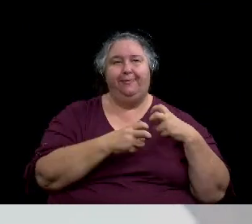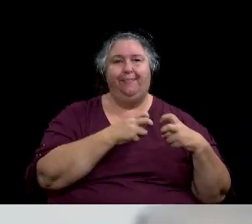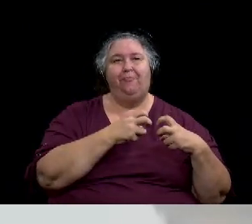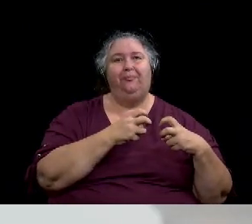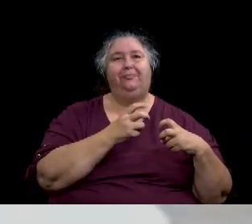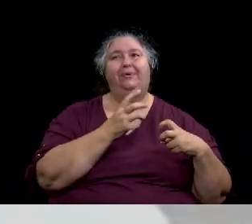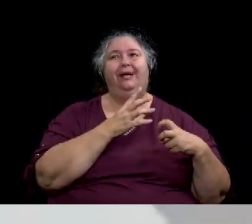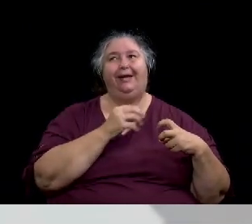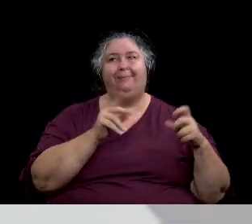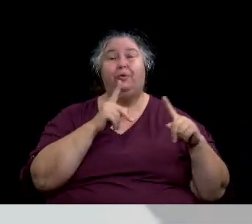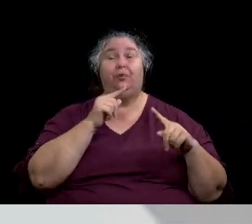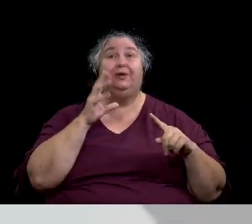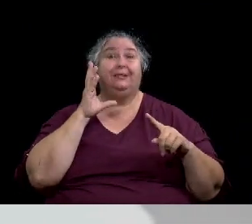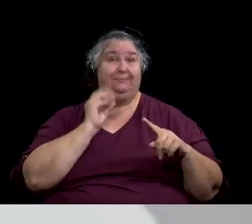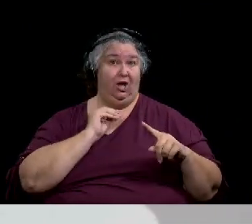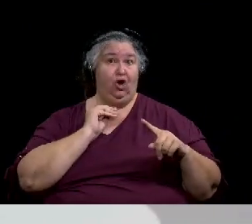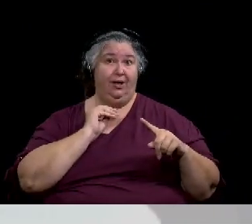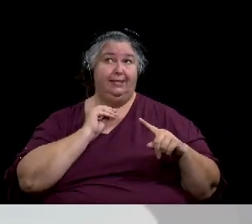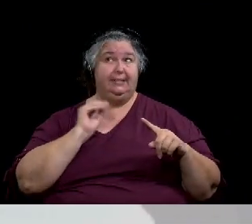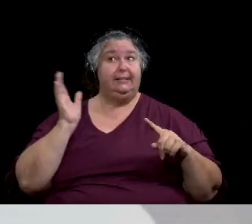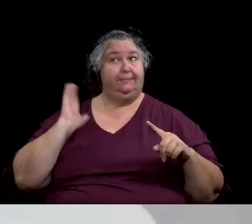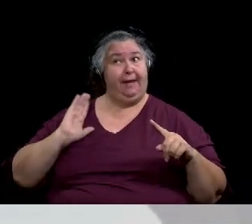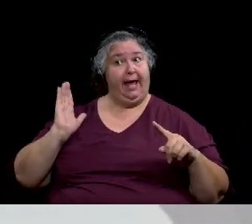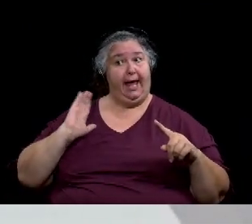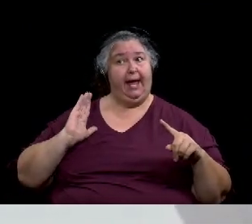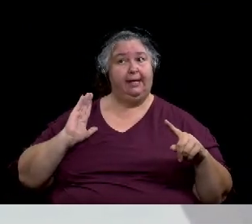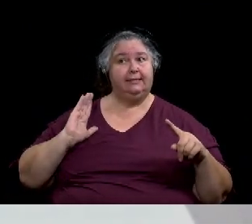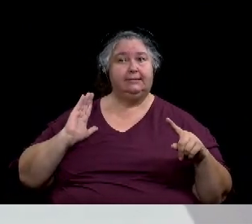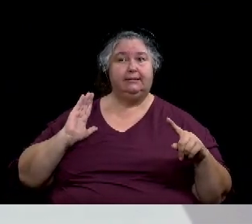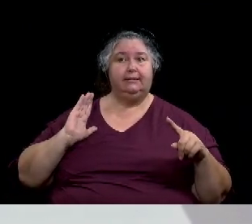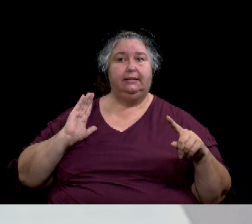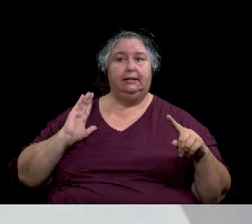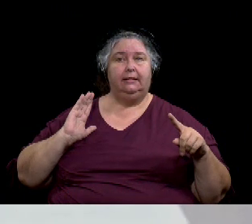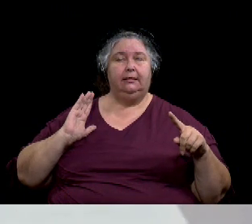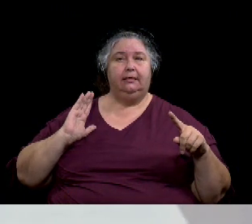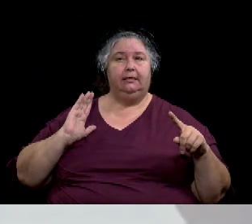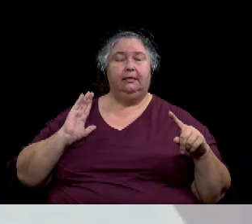have experienced mental health problems in the past who are